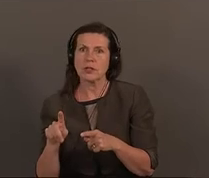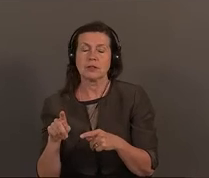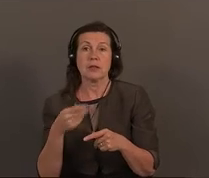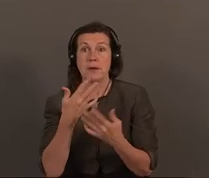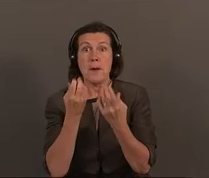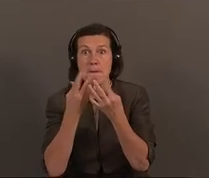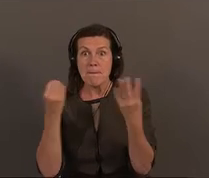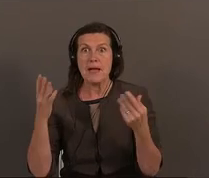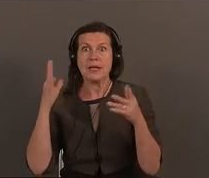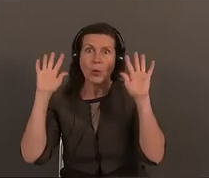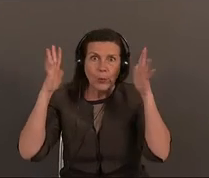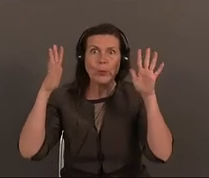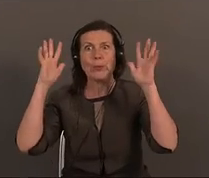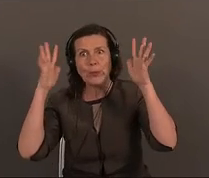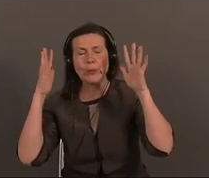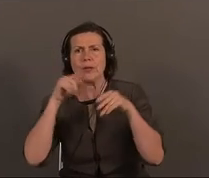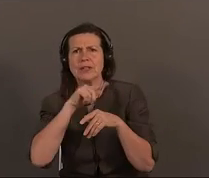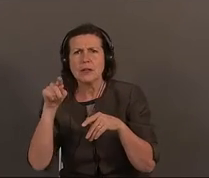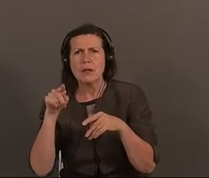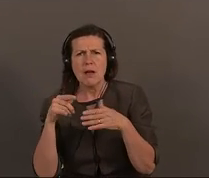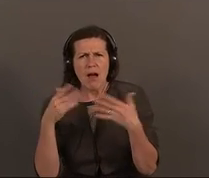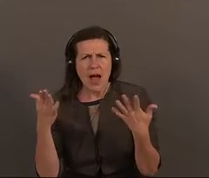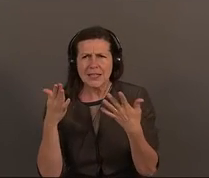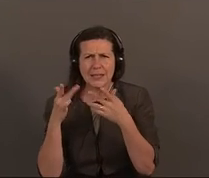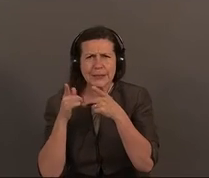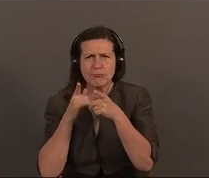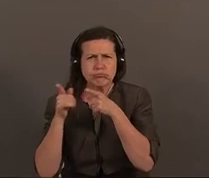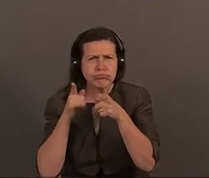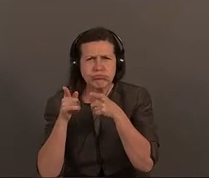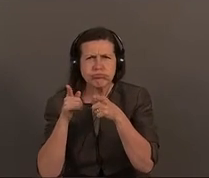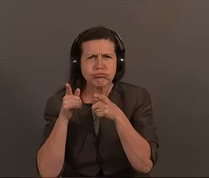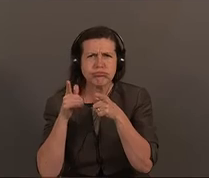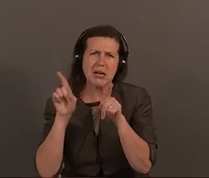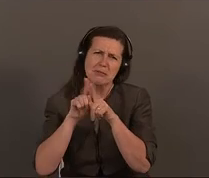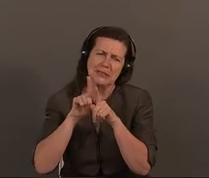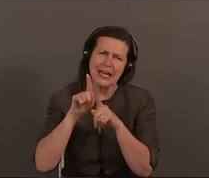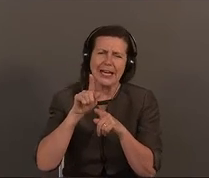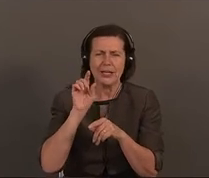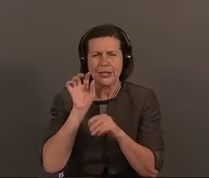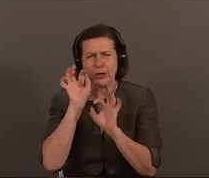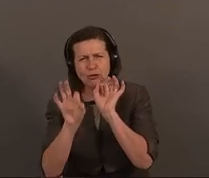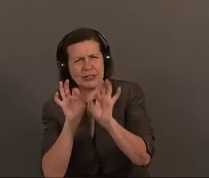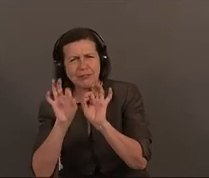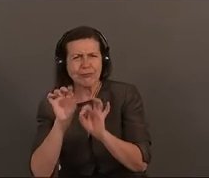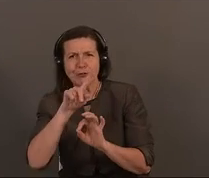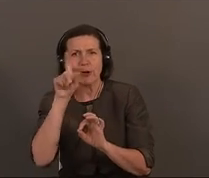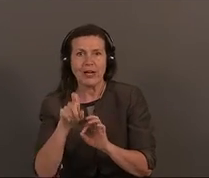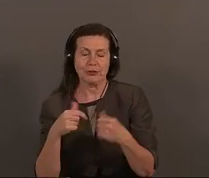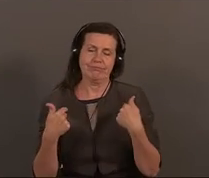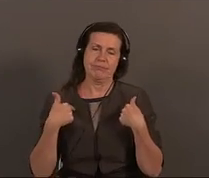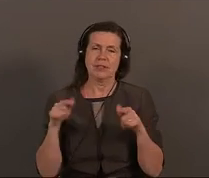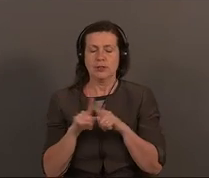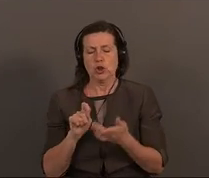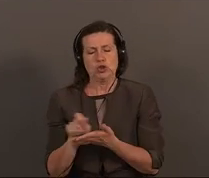compliments that, is there any critical question of any kind? You know, I'm a journalist, so I'm always looking Can for